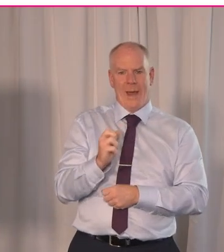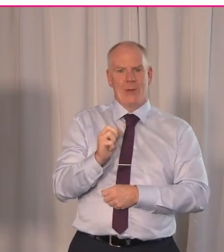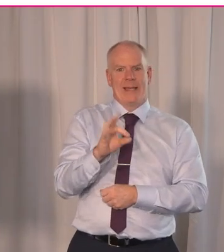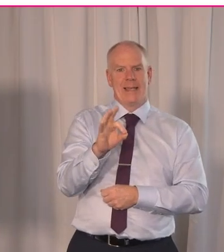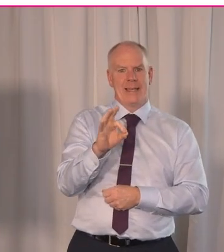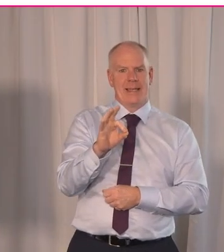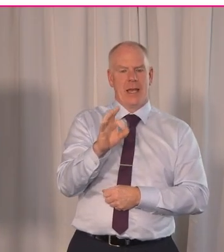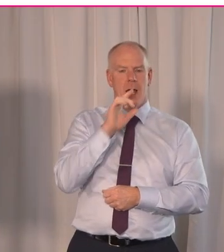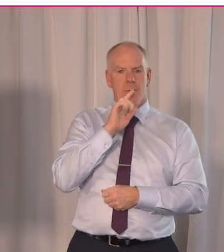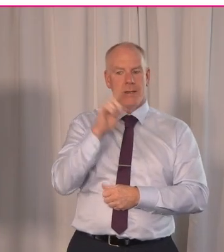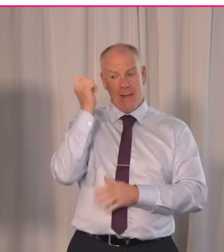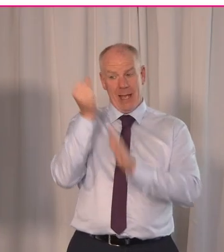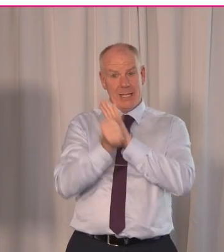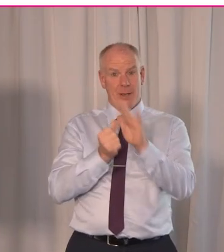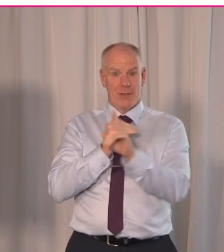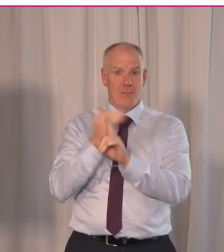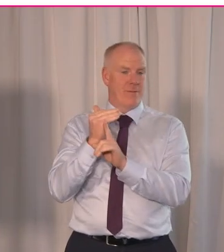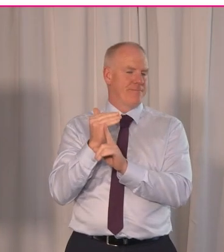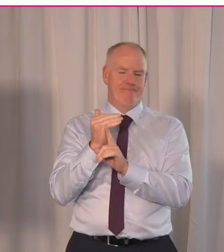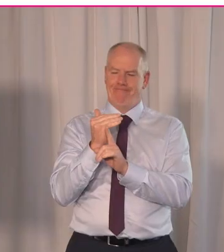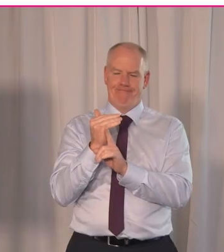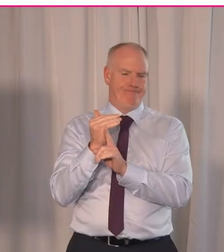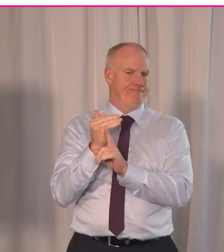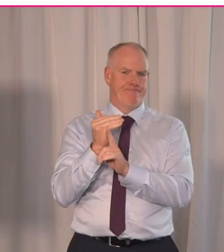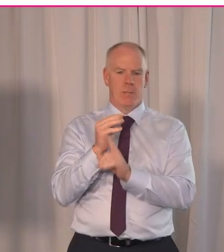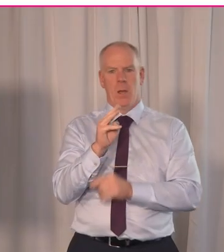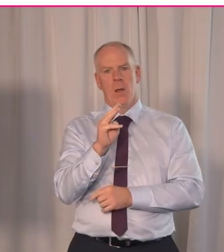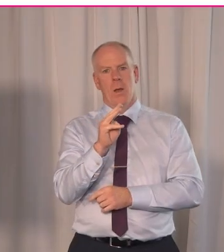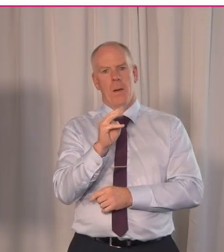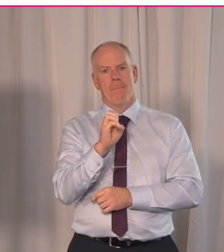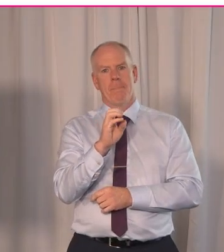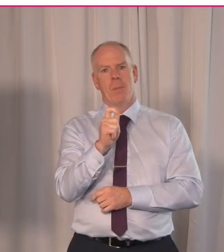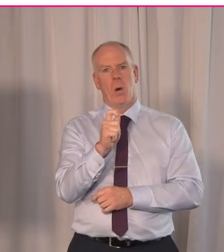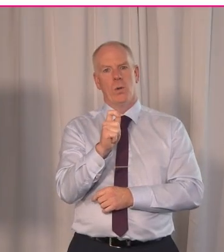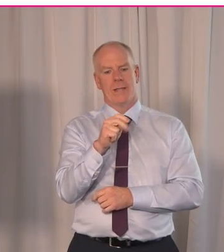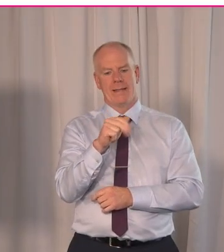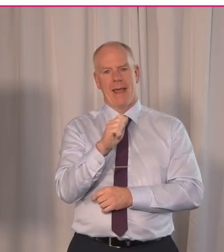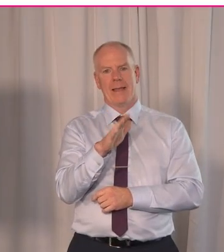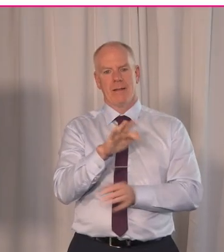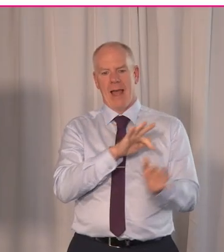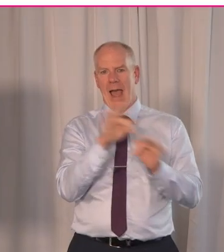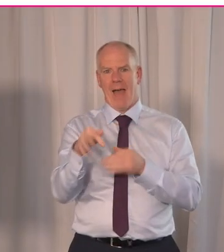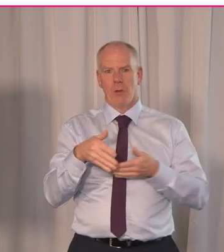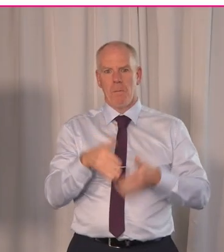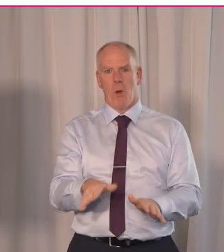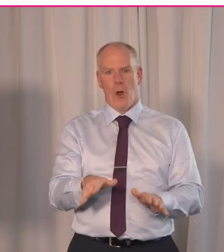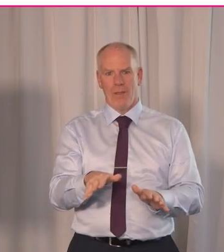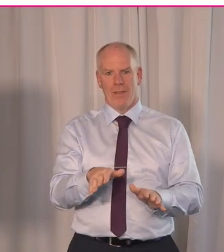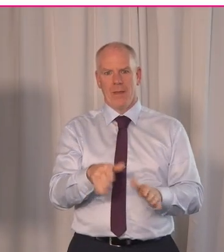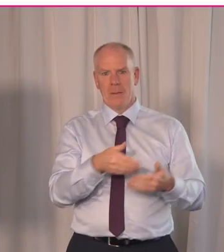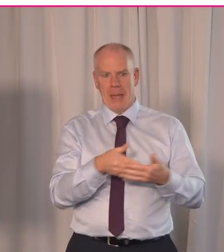the experience is no better. So postnatal wards are described as hell on earth, as women